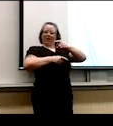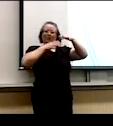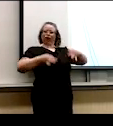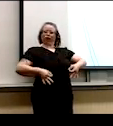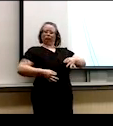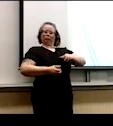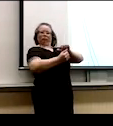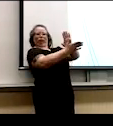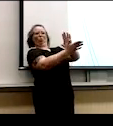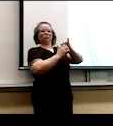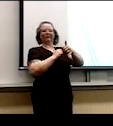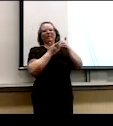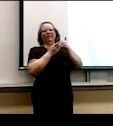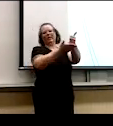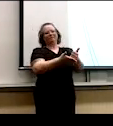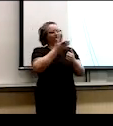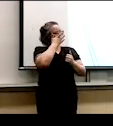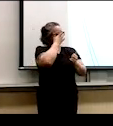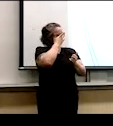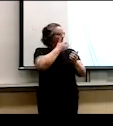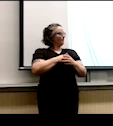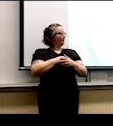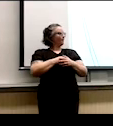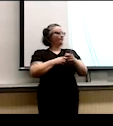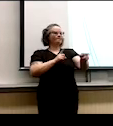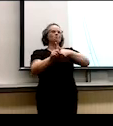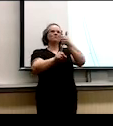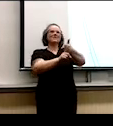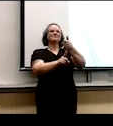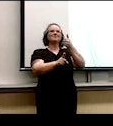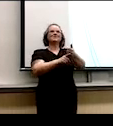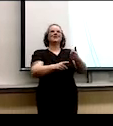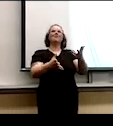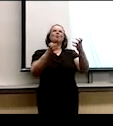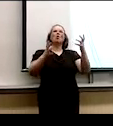already said it in other ways: loss of spontaneity, loss of initiation,